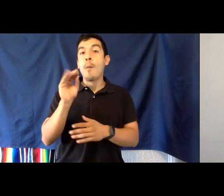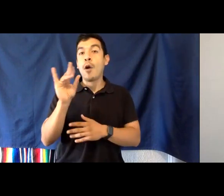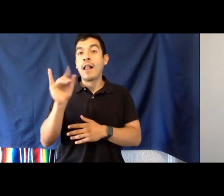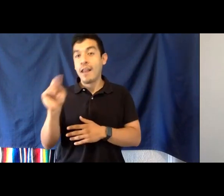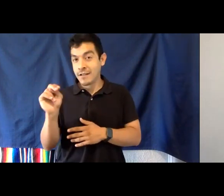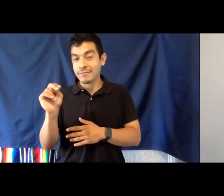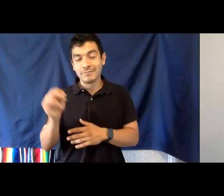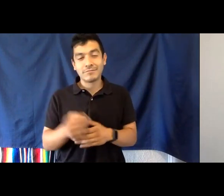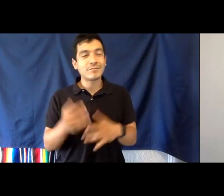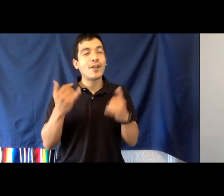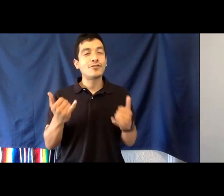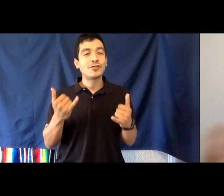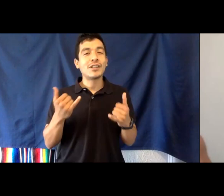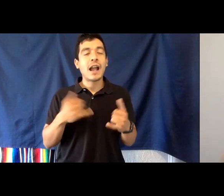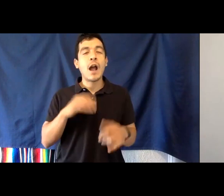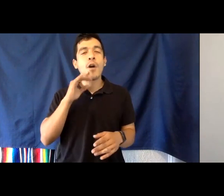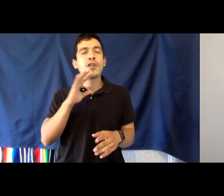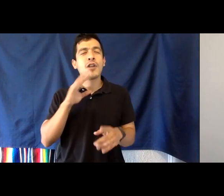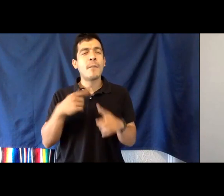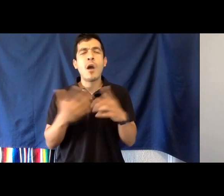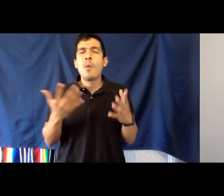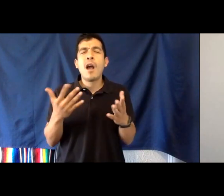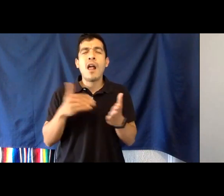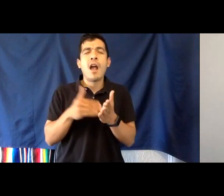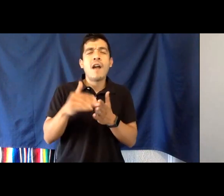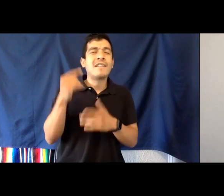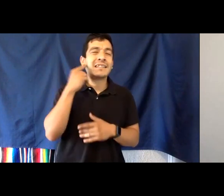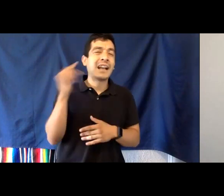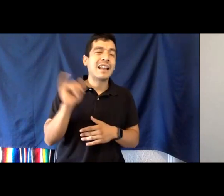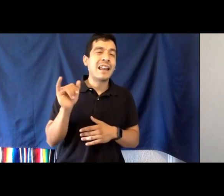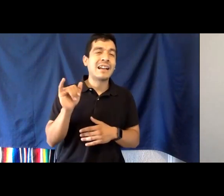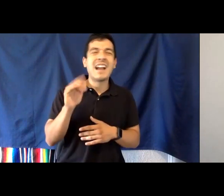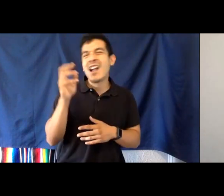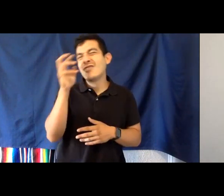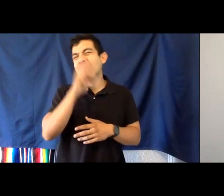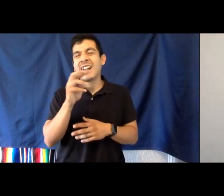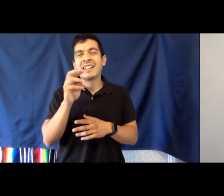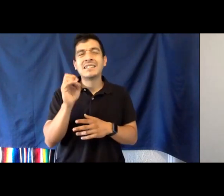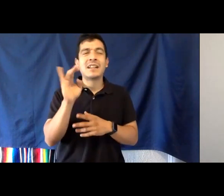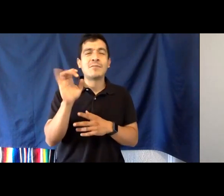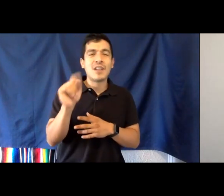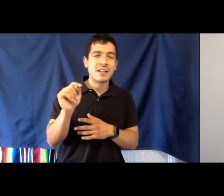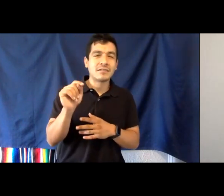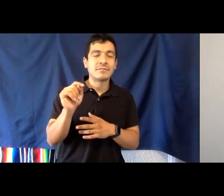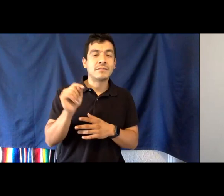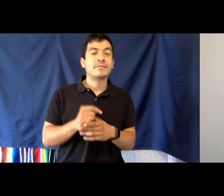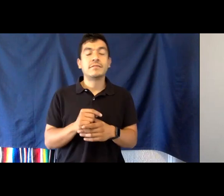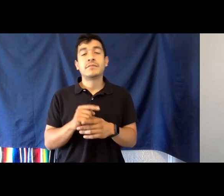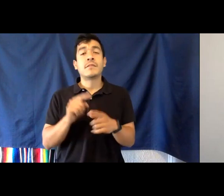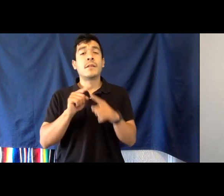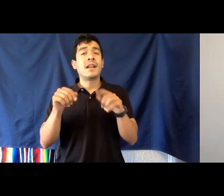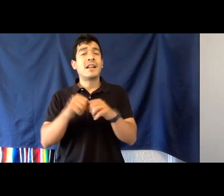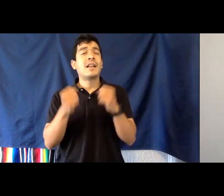Today, we'll be talking about what I think often sometimes sounds like a wonky, dusty subject, and that might be the case in some regards. But in many